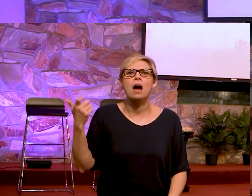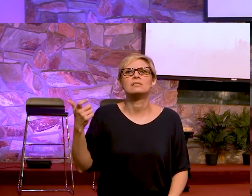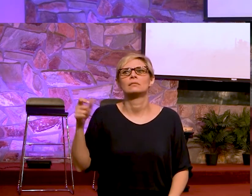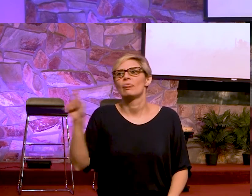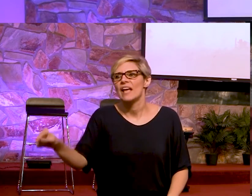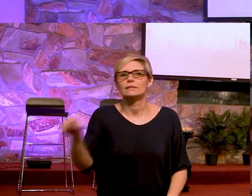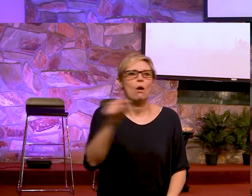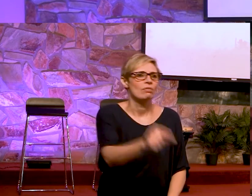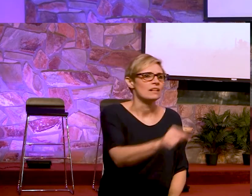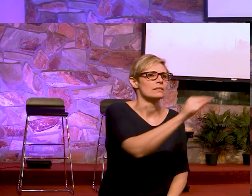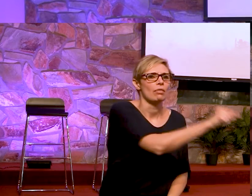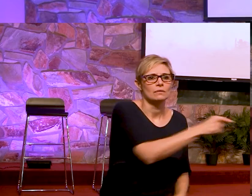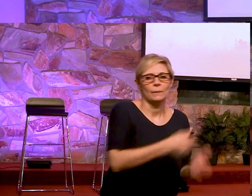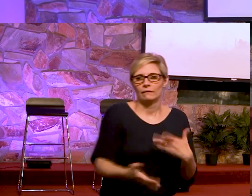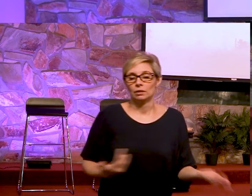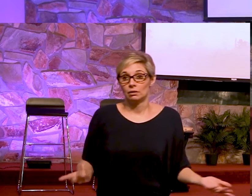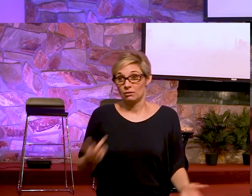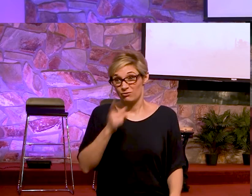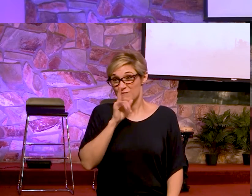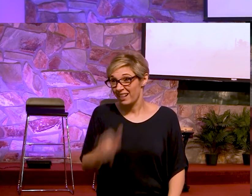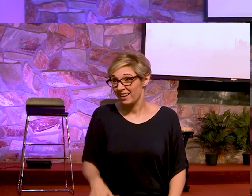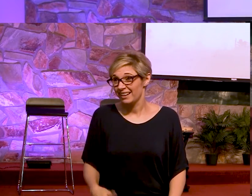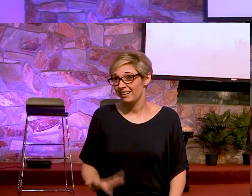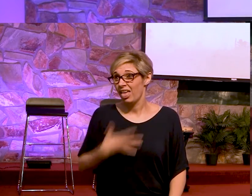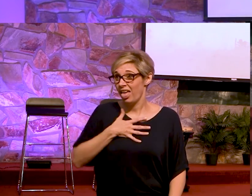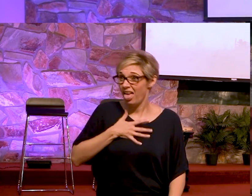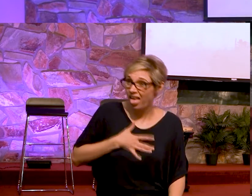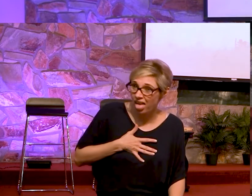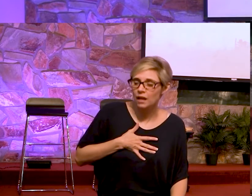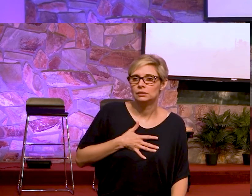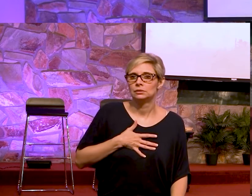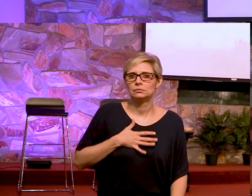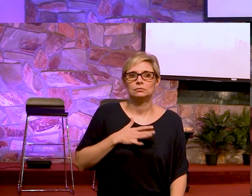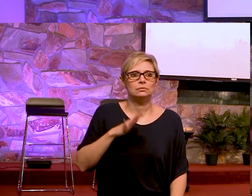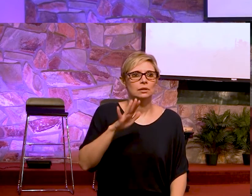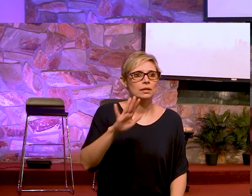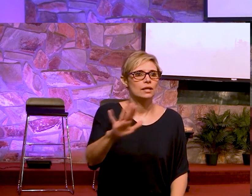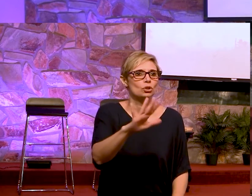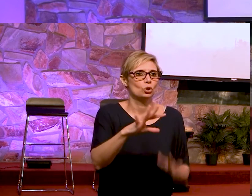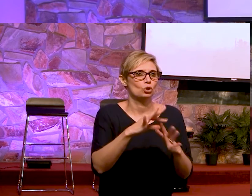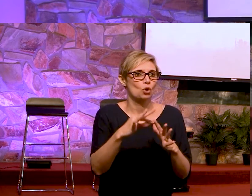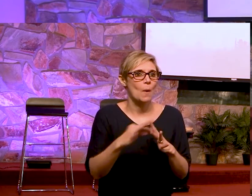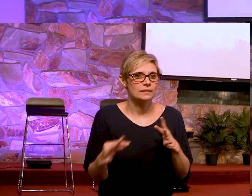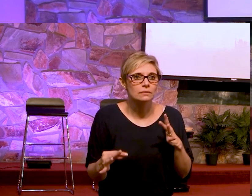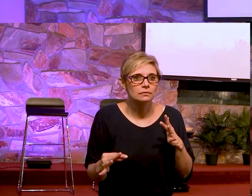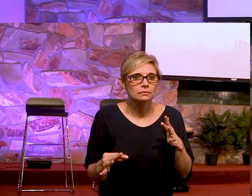But honestly, if you really want to get to it, discouragement is a choice that you make.